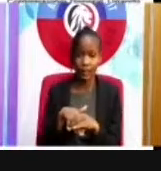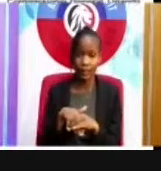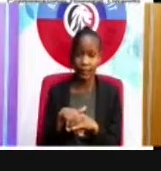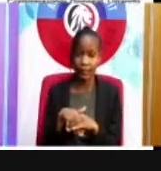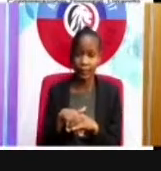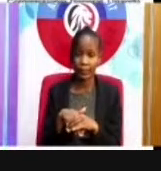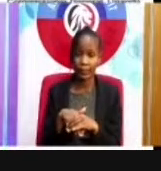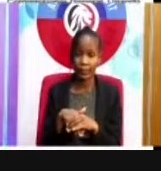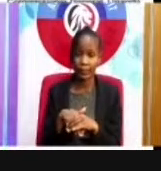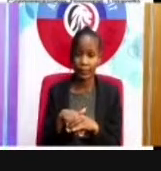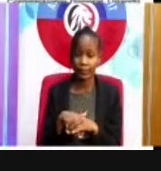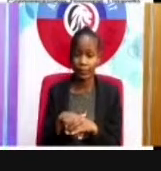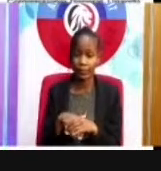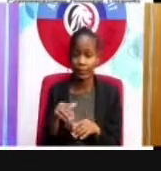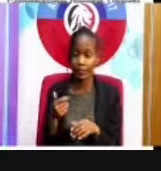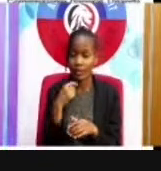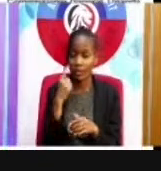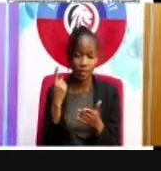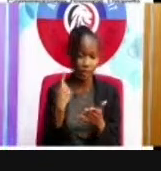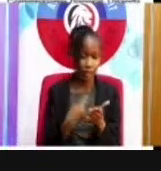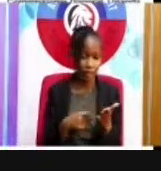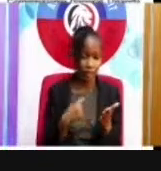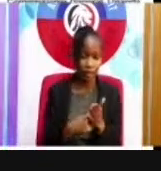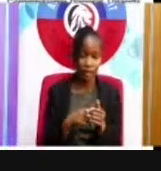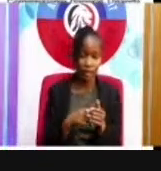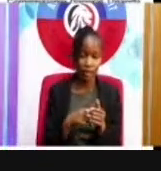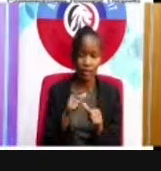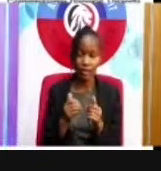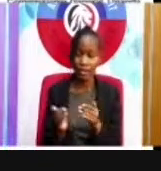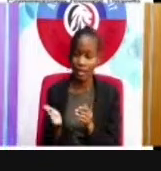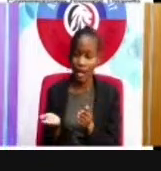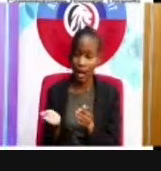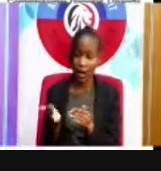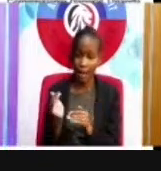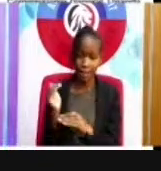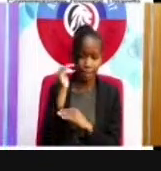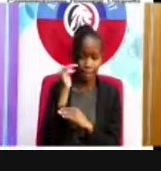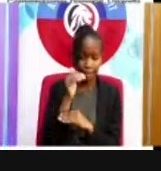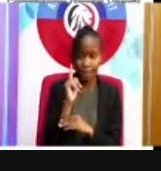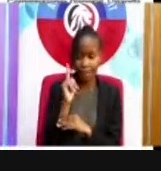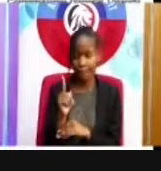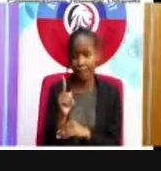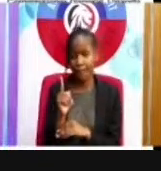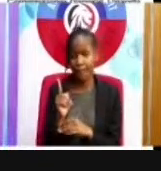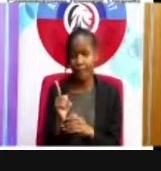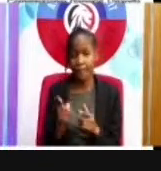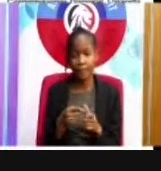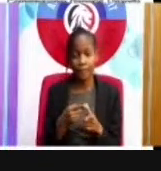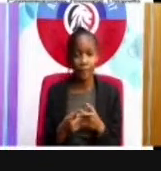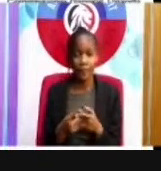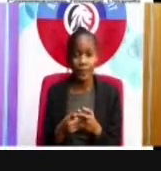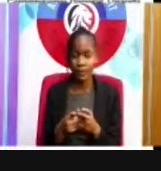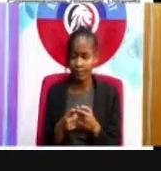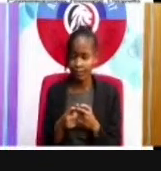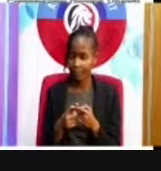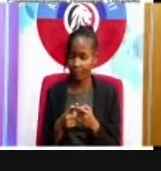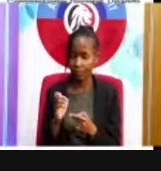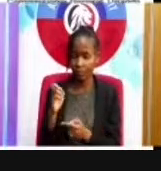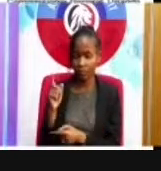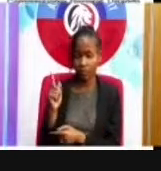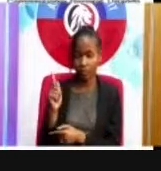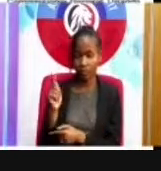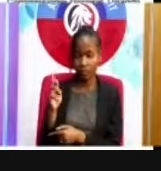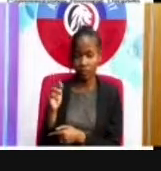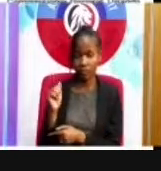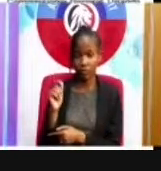tax buoyancy level is above 1. So our extraction levels are looking very good. That does not mean that we do